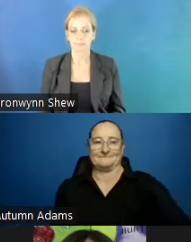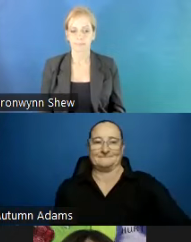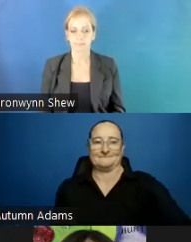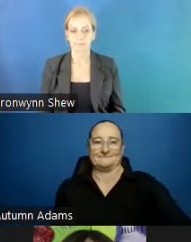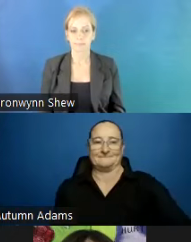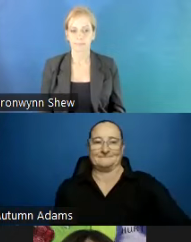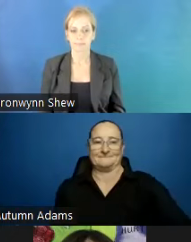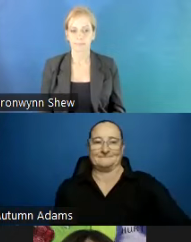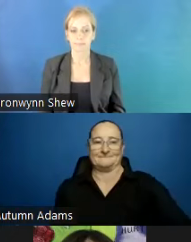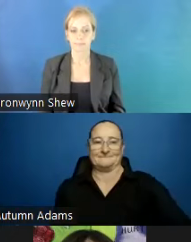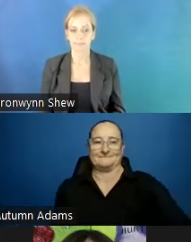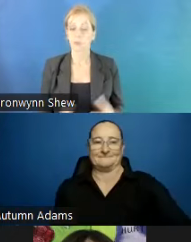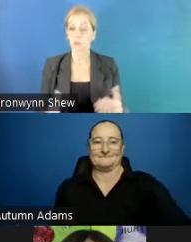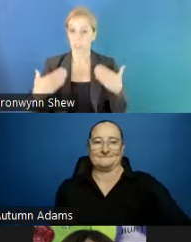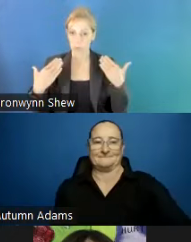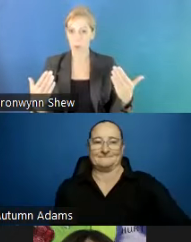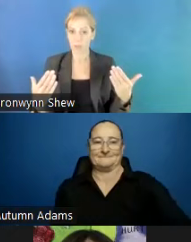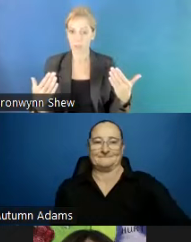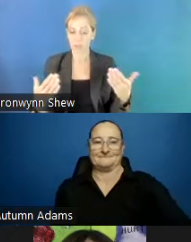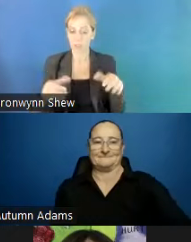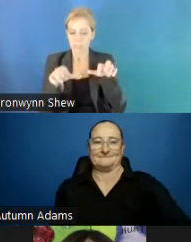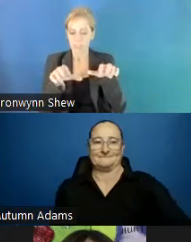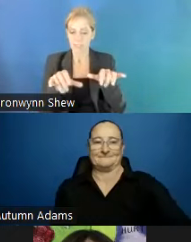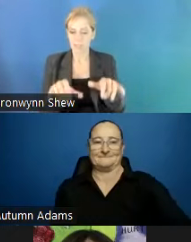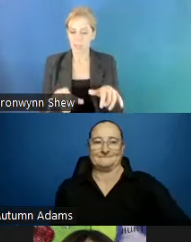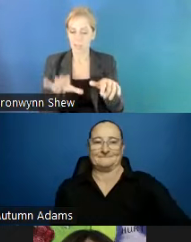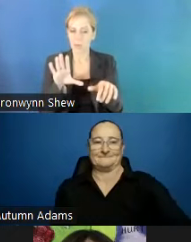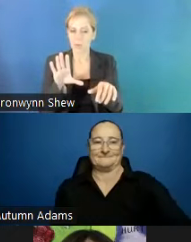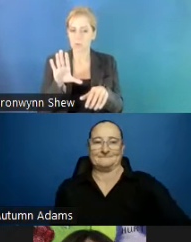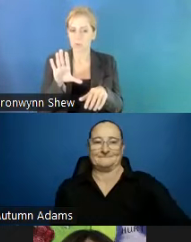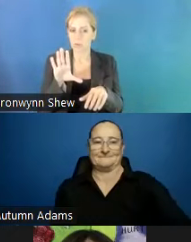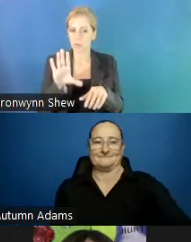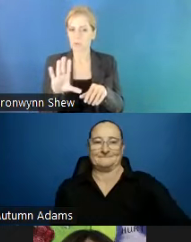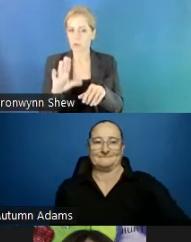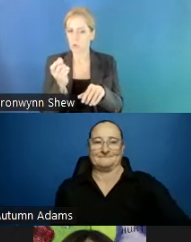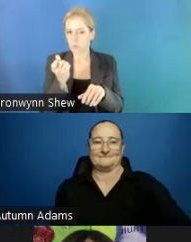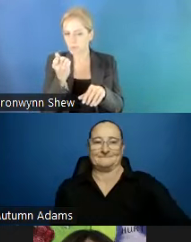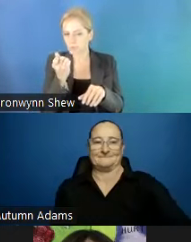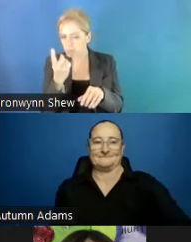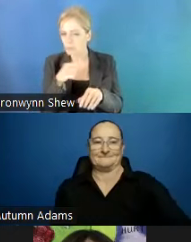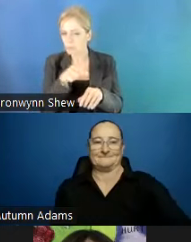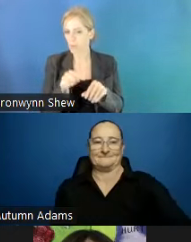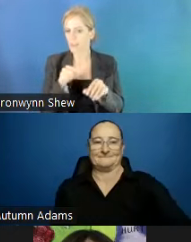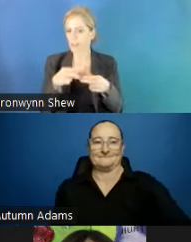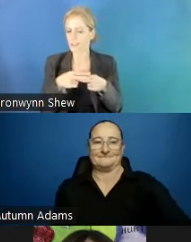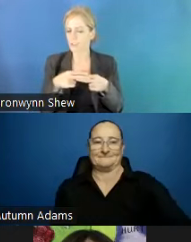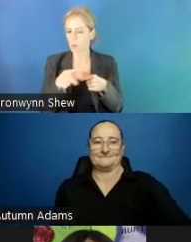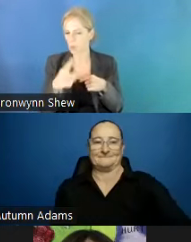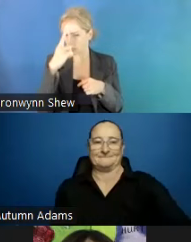All right, go ahead and type in the chat what you think this slide means.